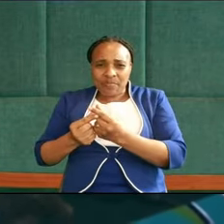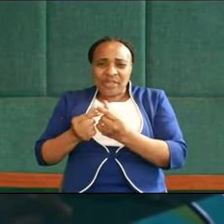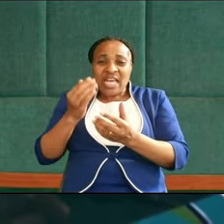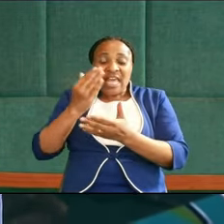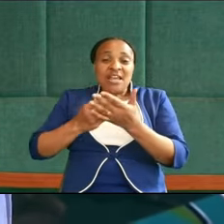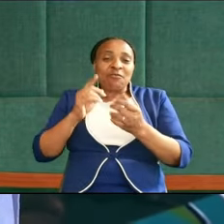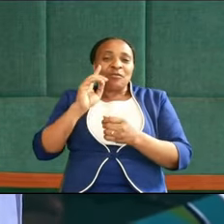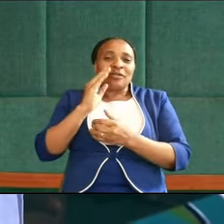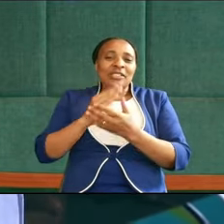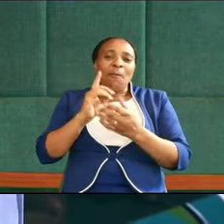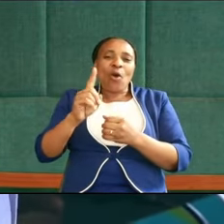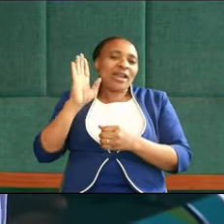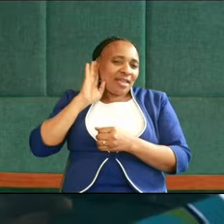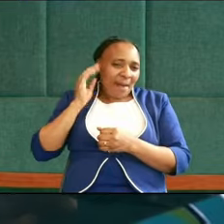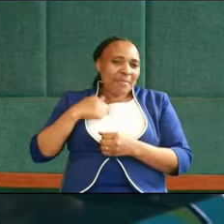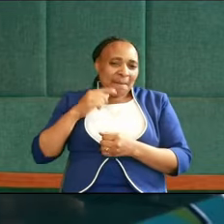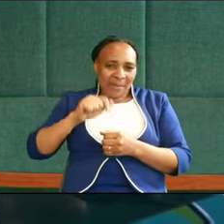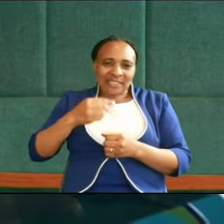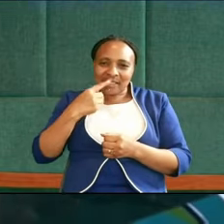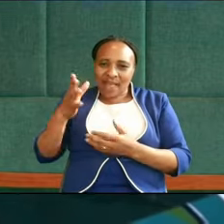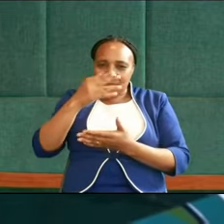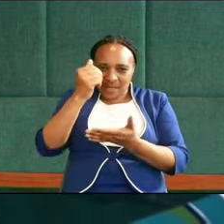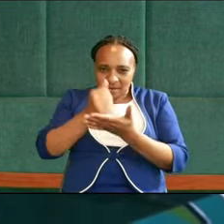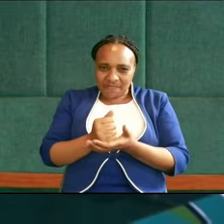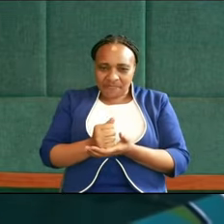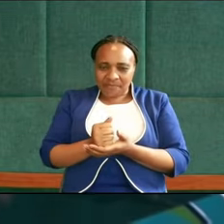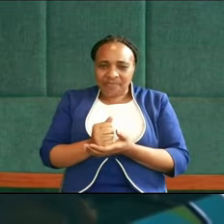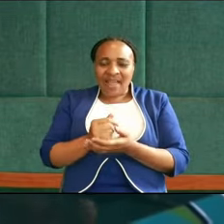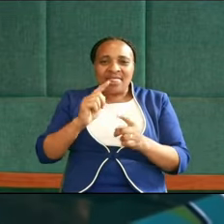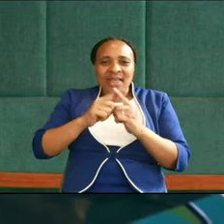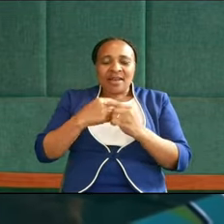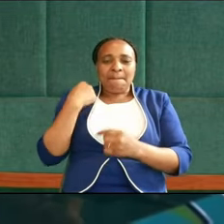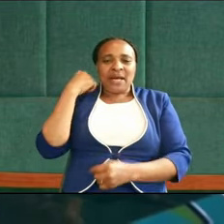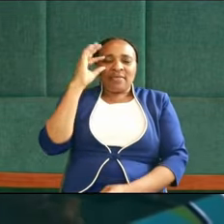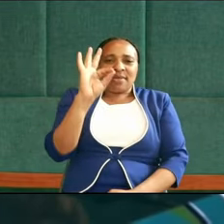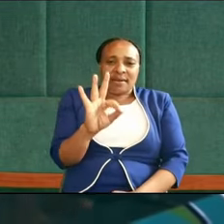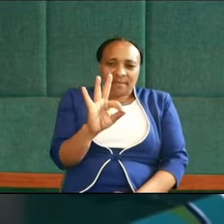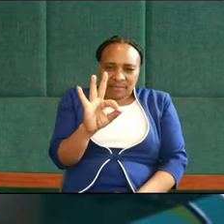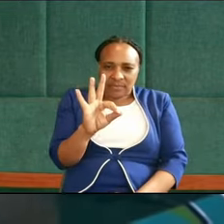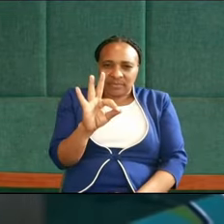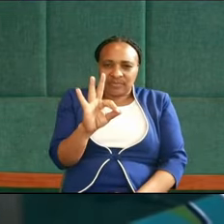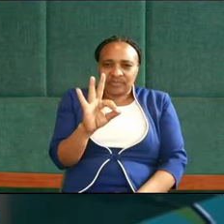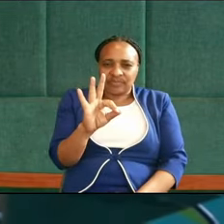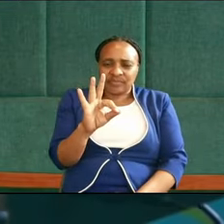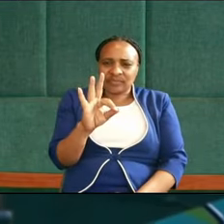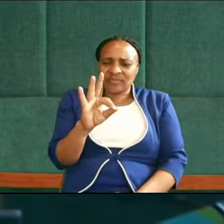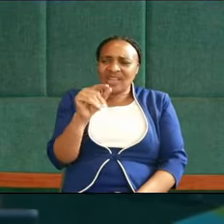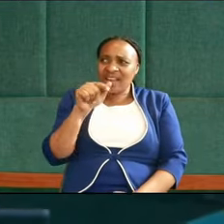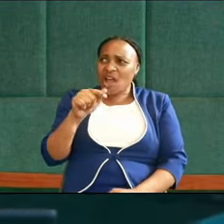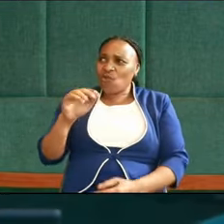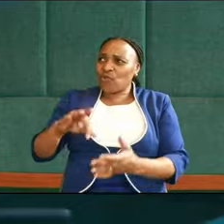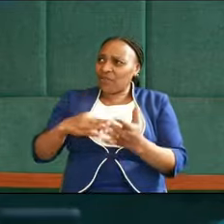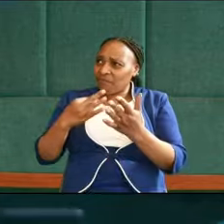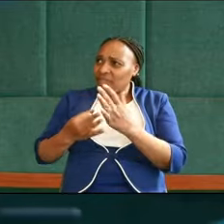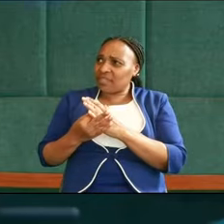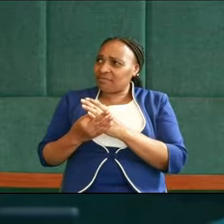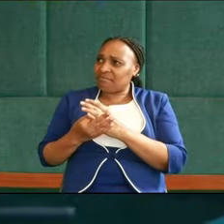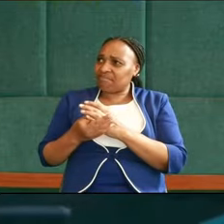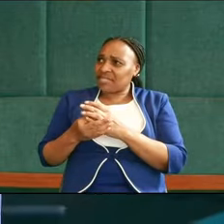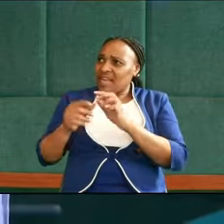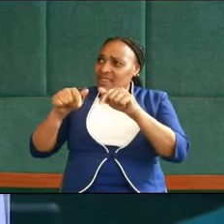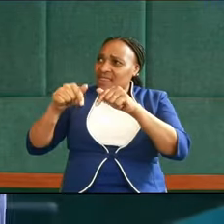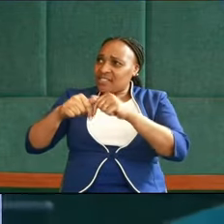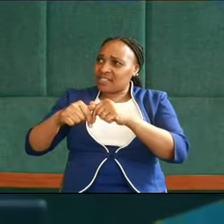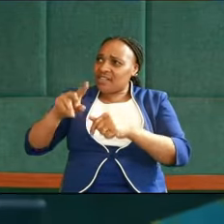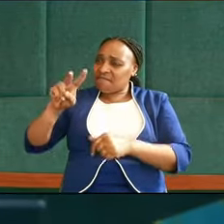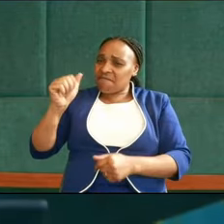should say an amen out there. Insight number three. The vineyard was a